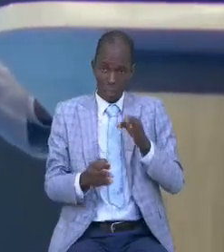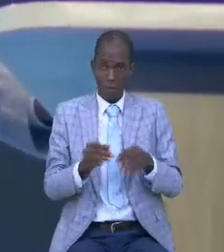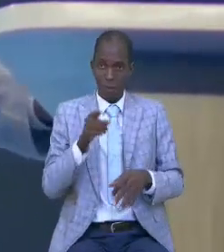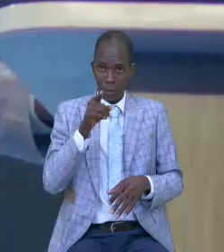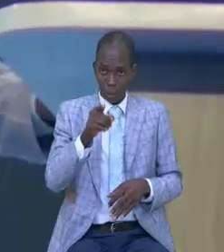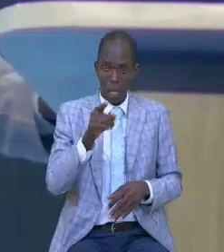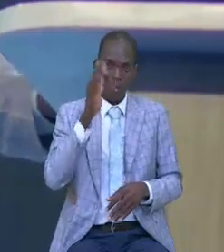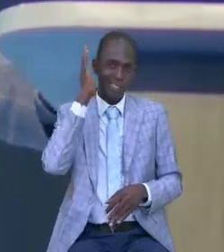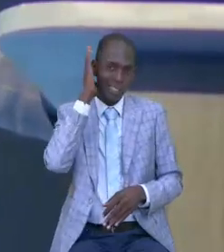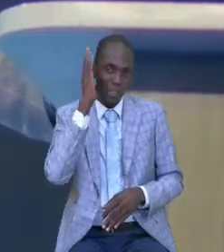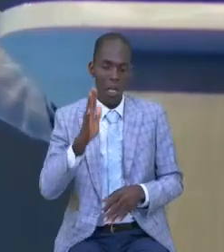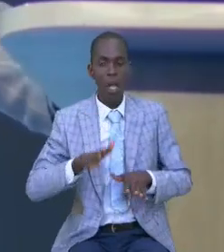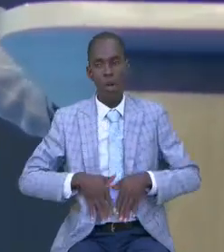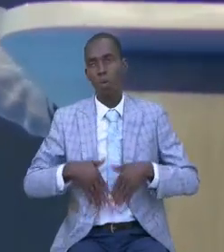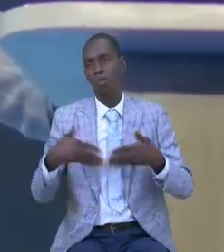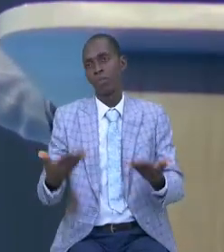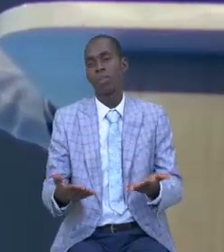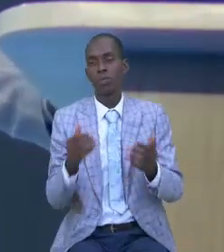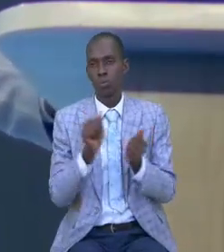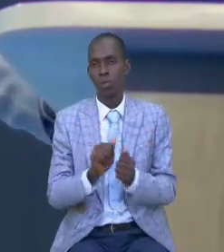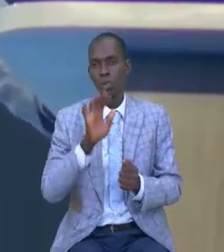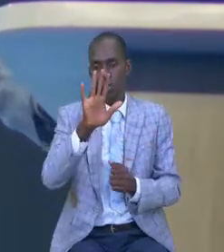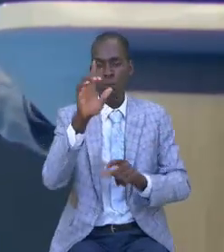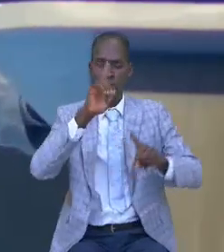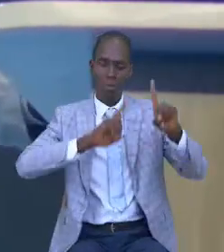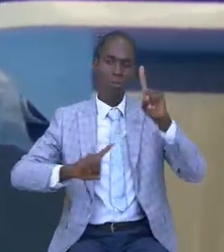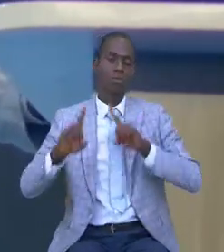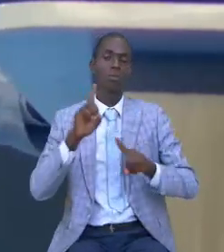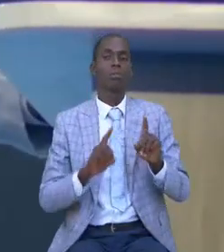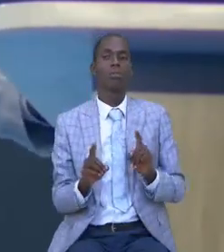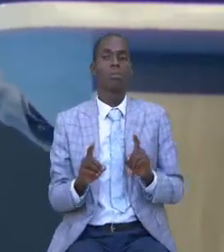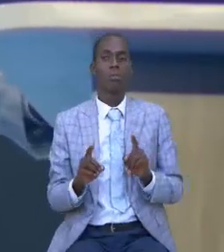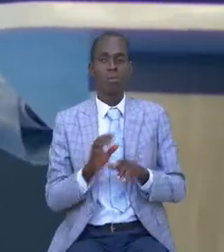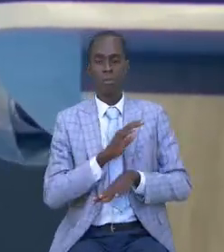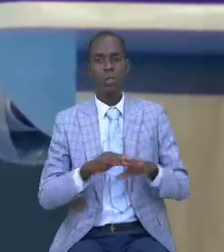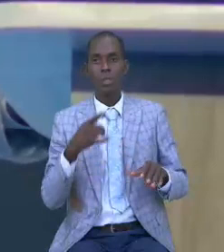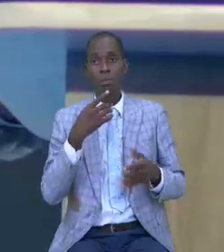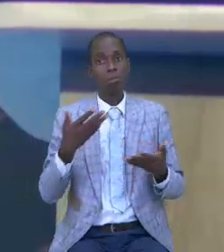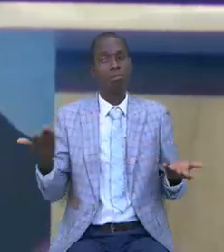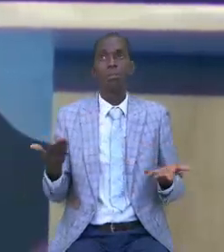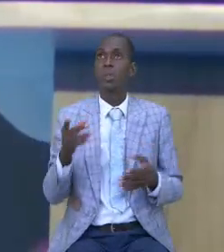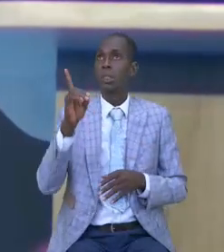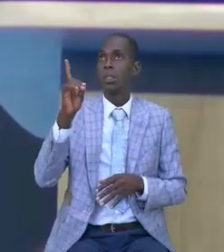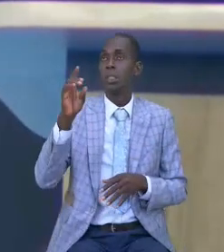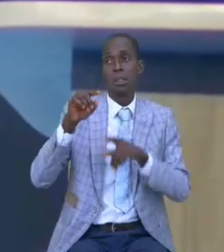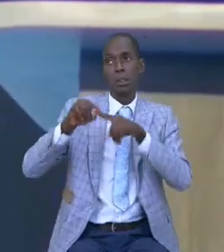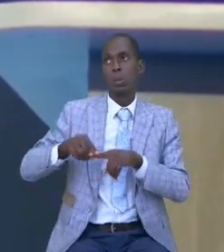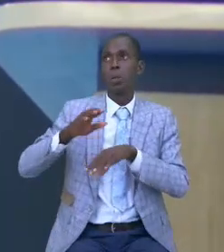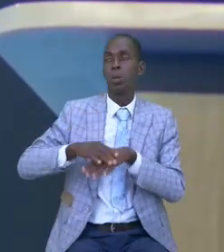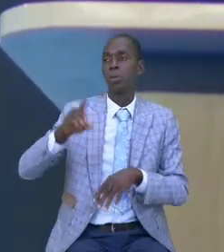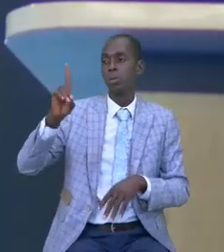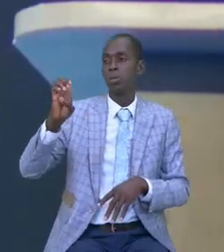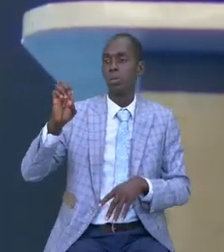shall confess with your mouth. Don't say destiny, destiny, destiny.